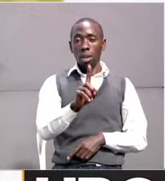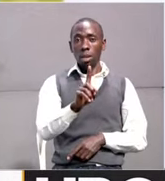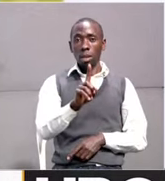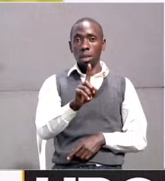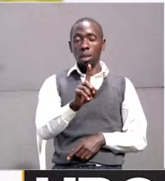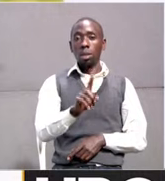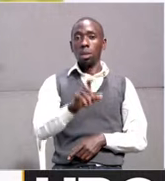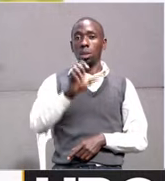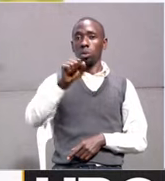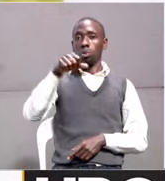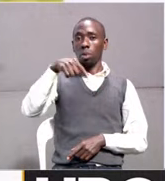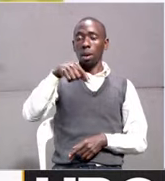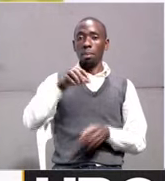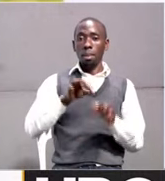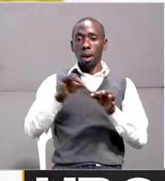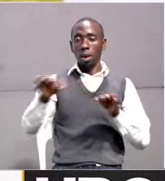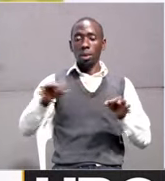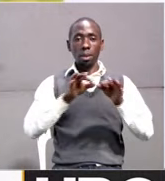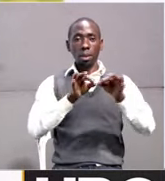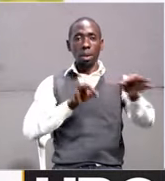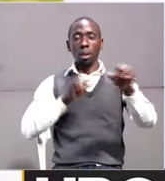cows.